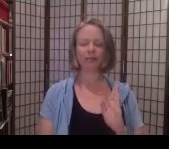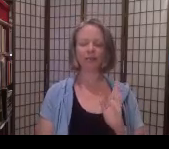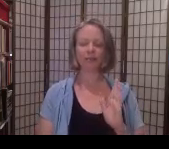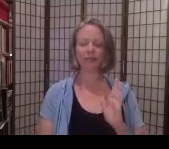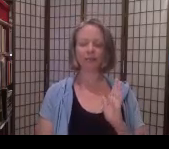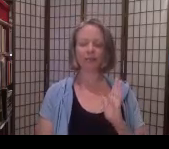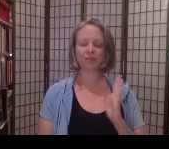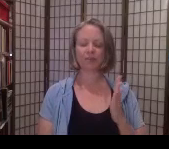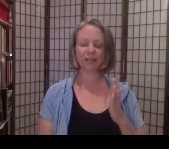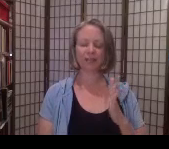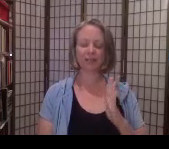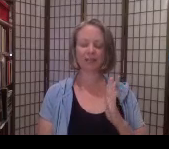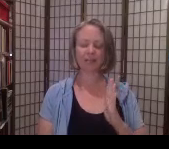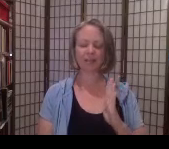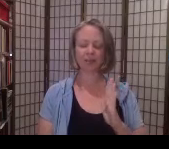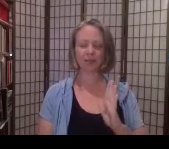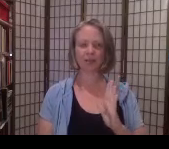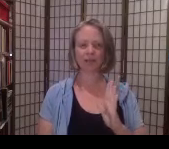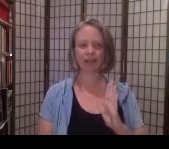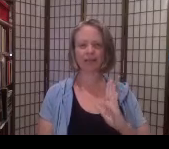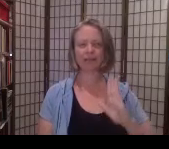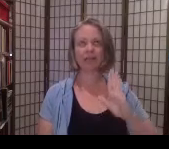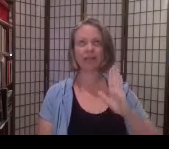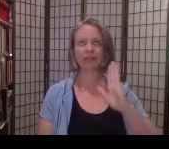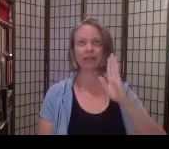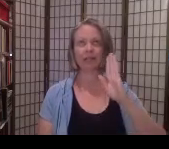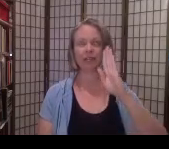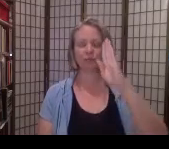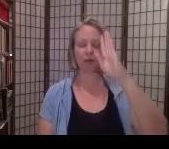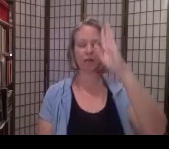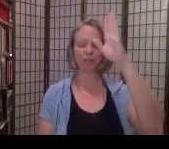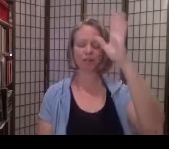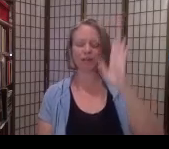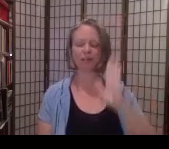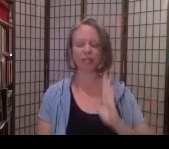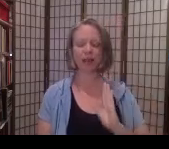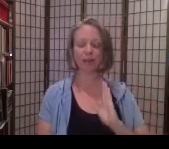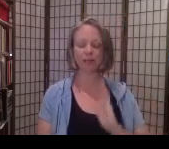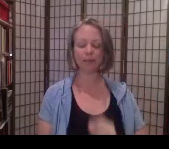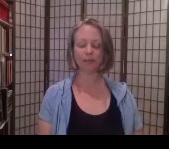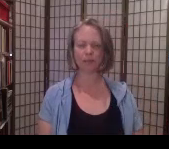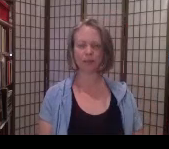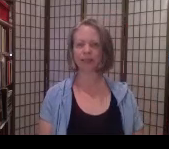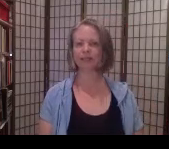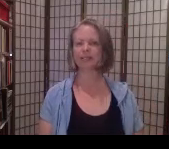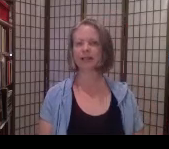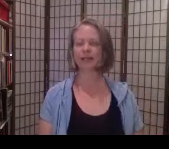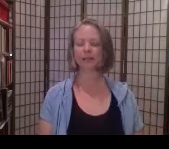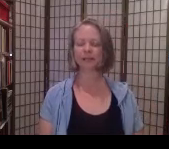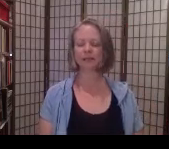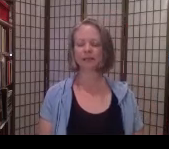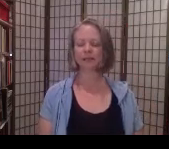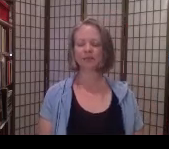of feeling the sound that the cricket makes, and it like draws your energy up. That's what the cricket is